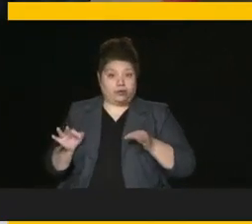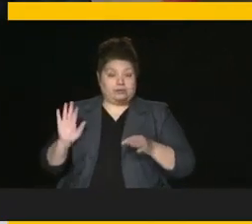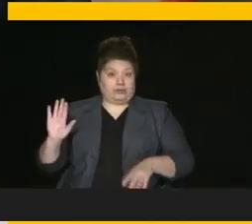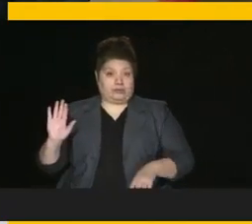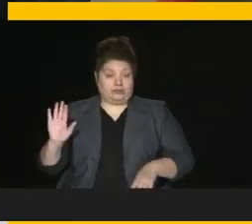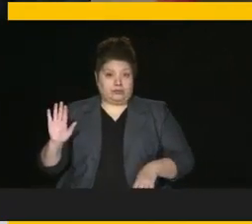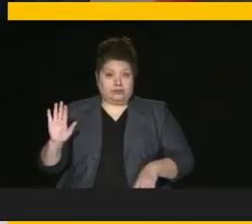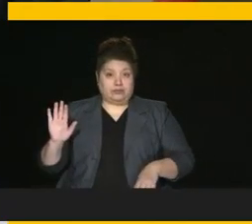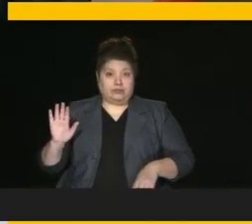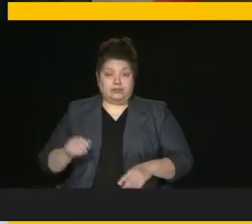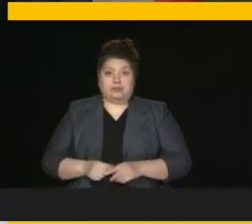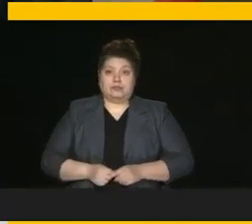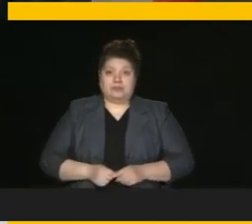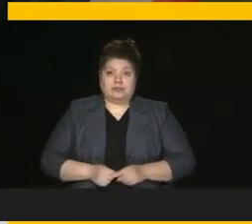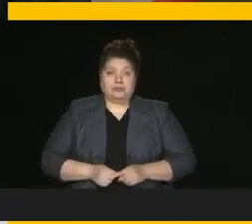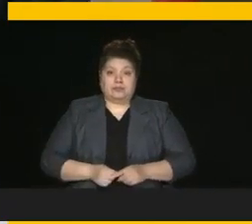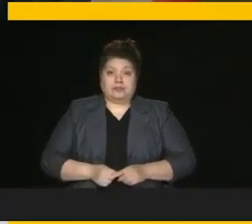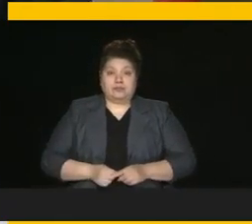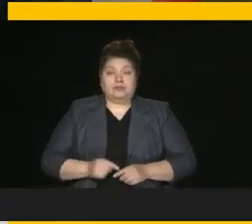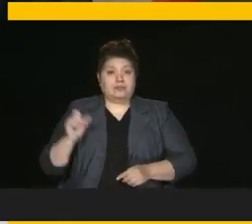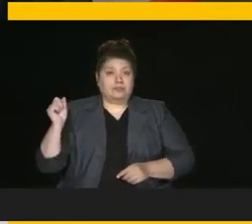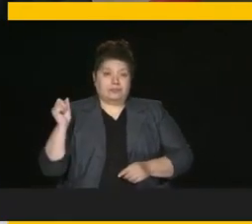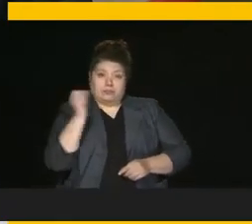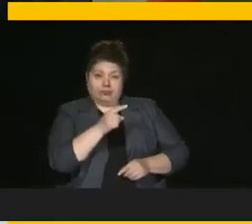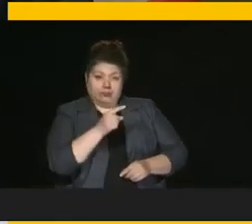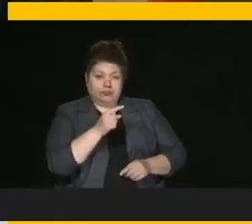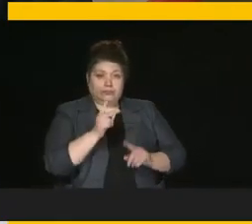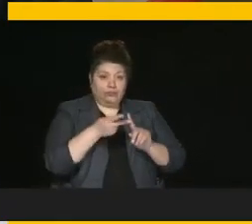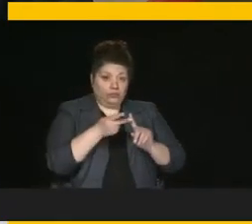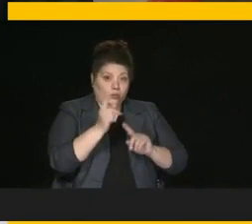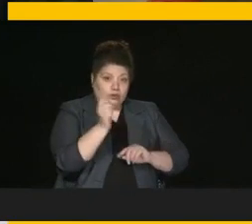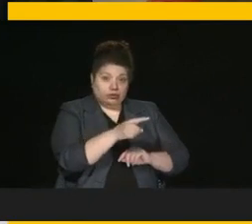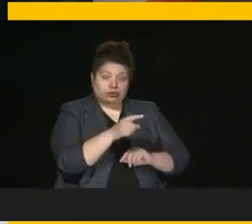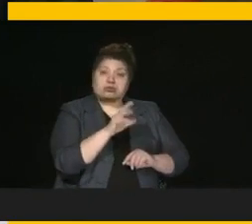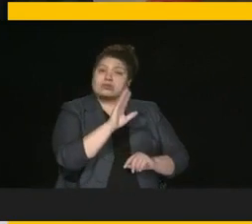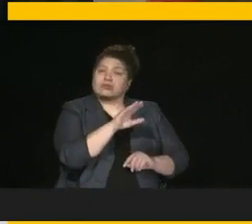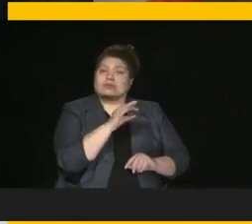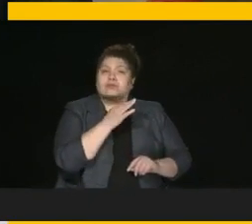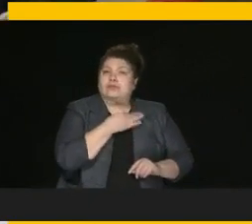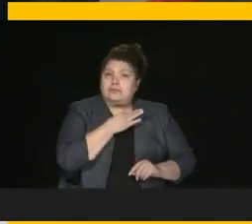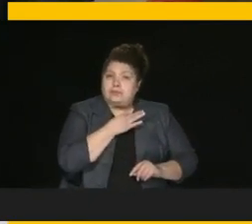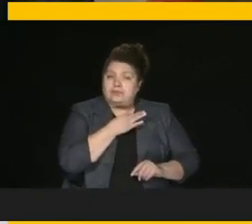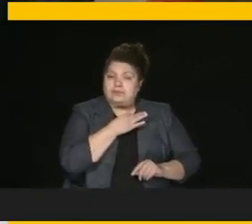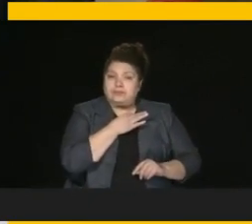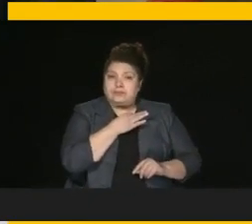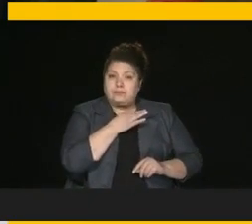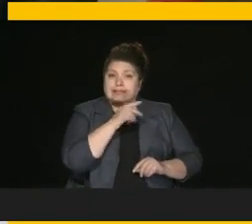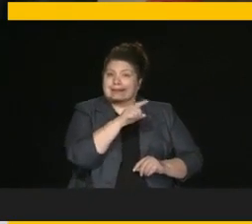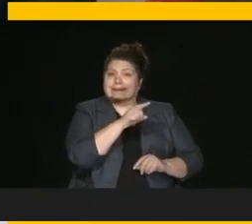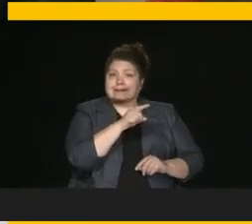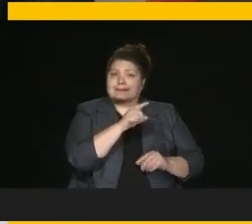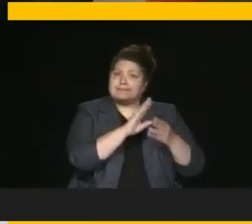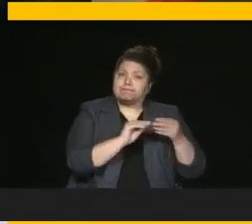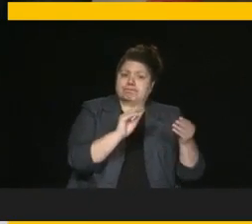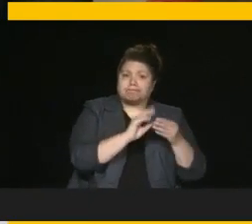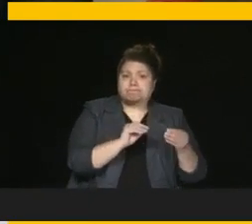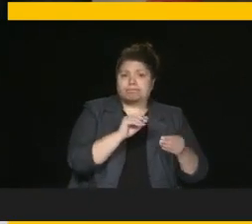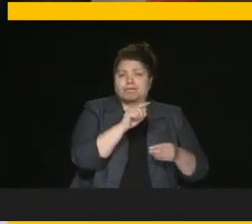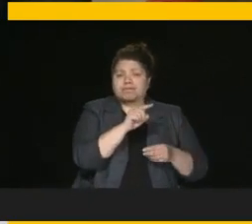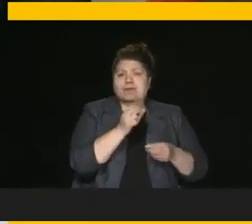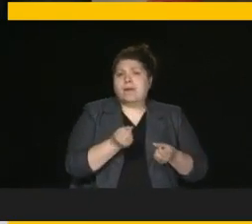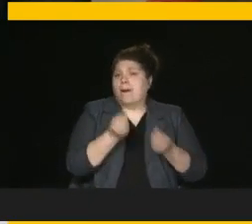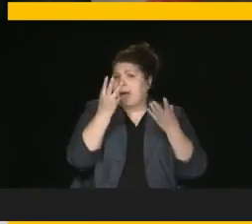Follow-up question from the journalist. Dr. New, I'd like to go back to the duration, if you will, of